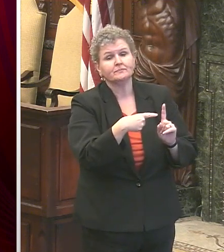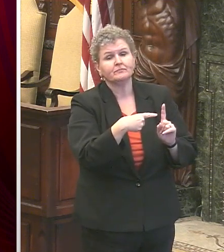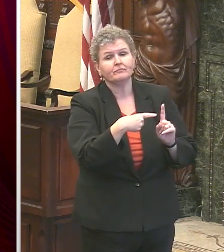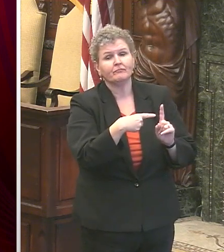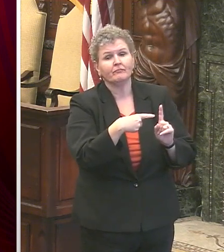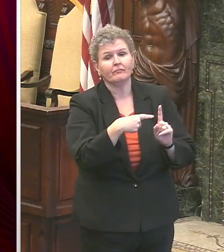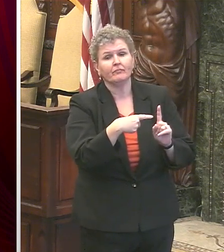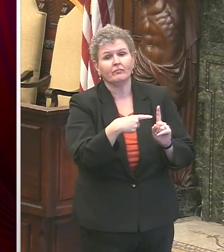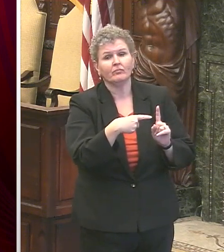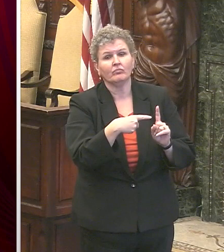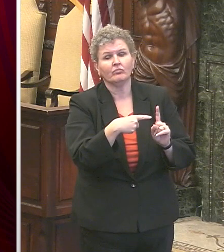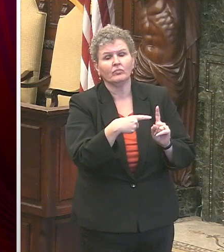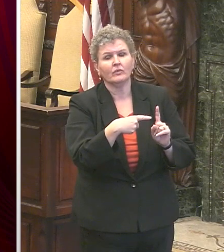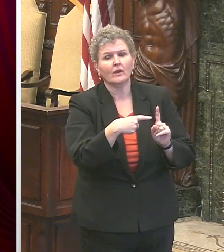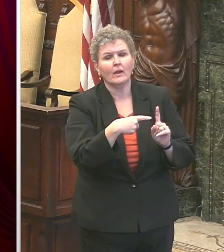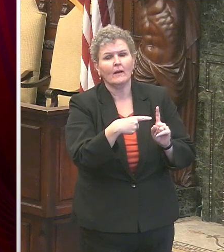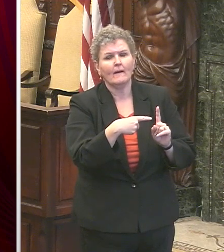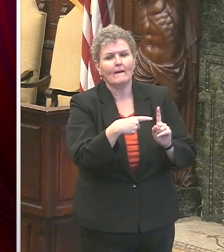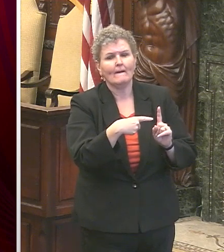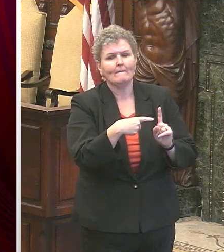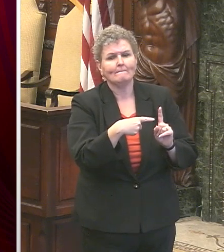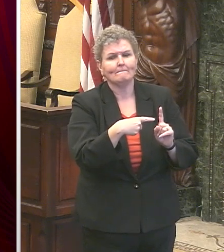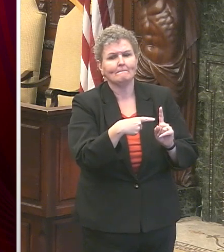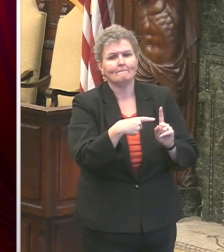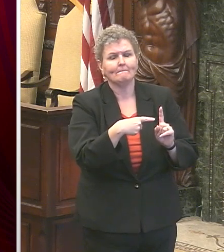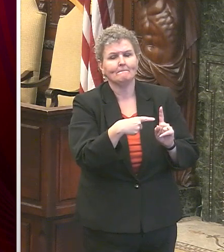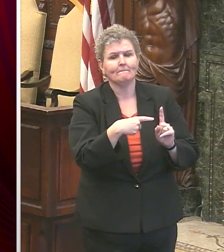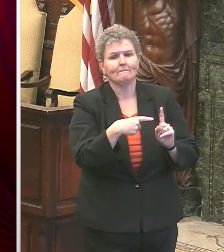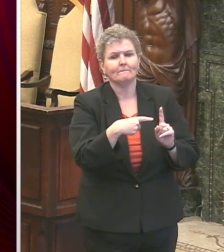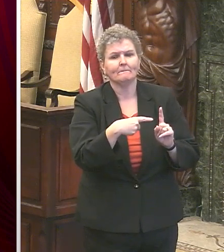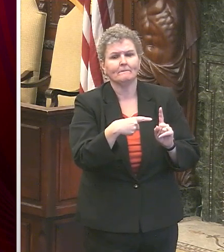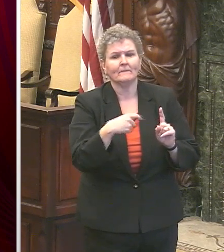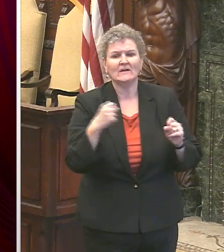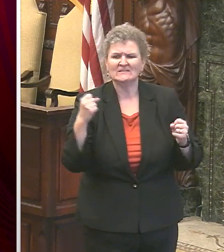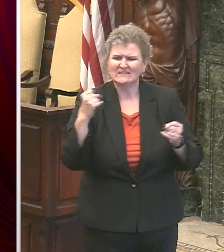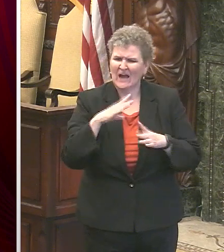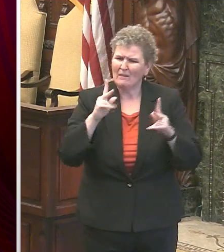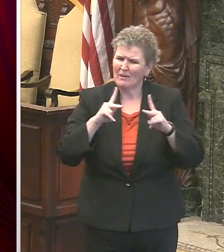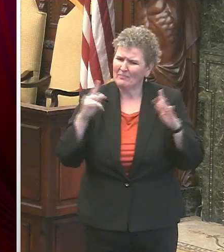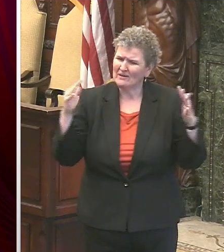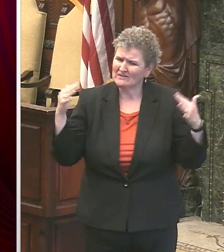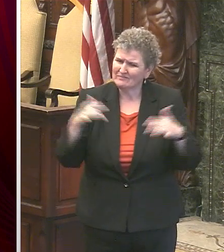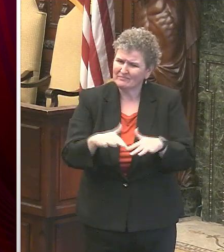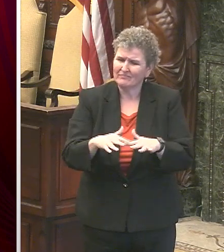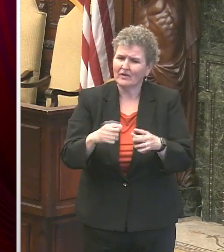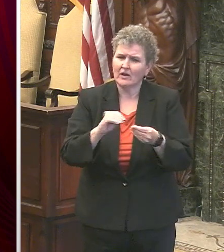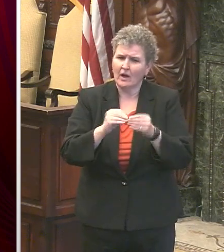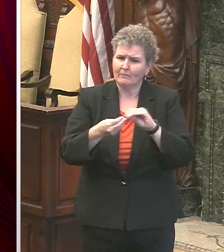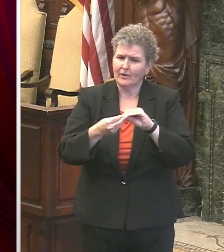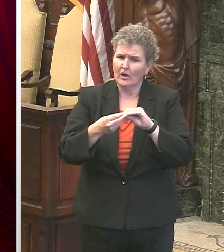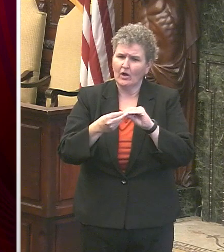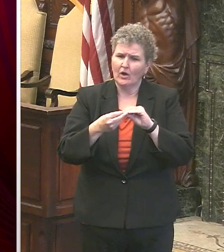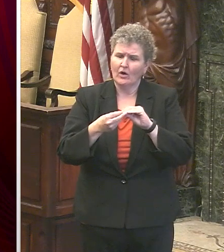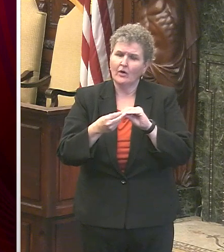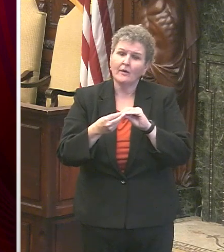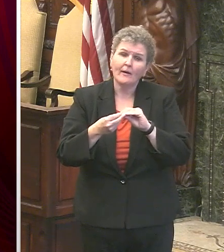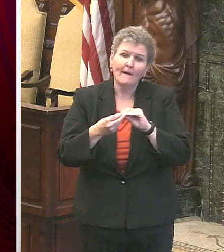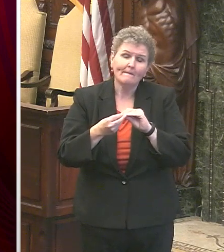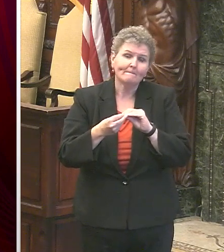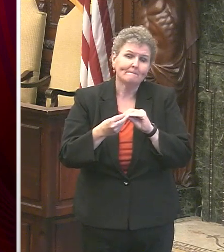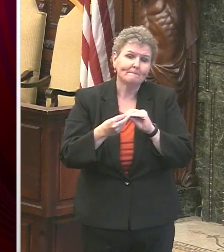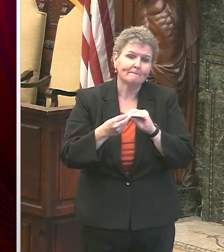gathering, the gathering place numbers. If someone has already put down